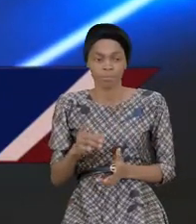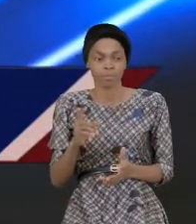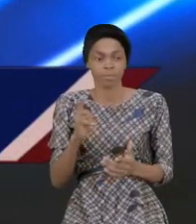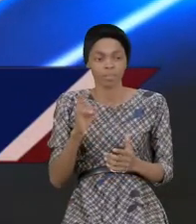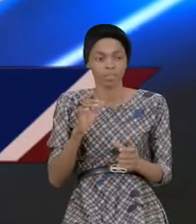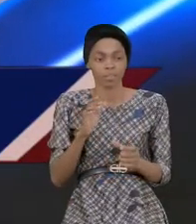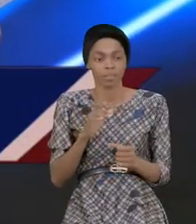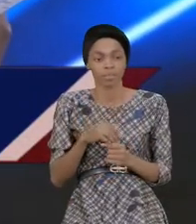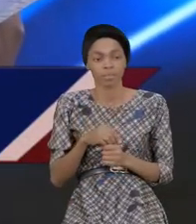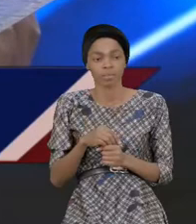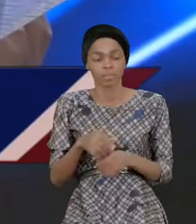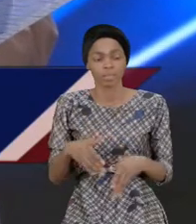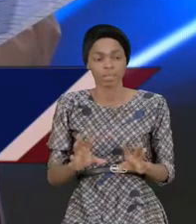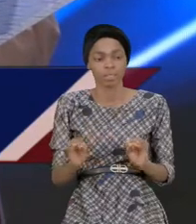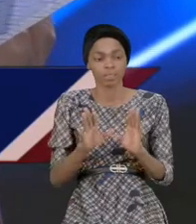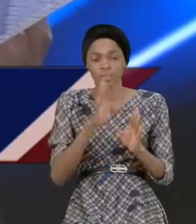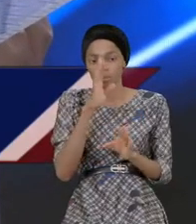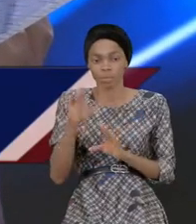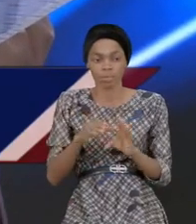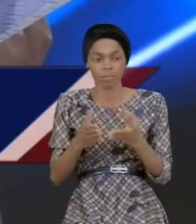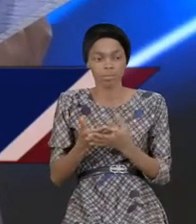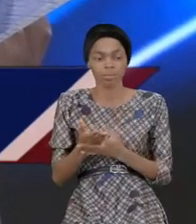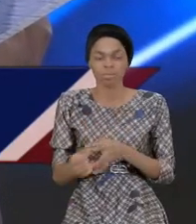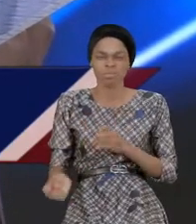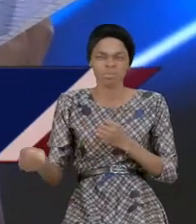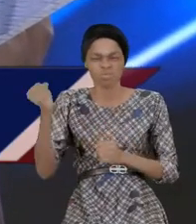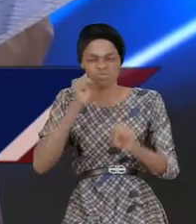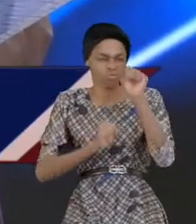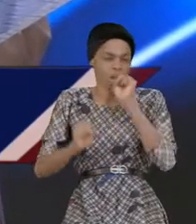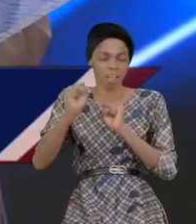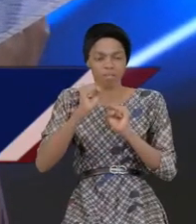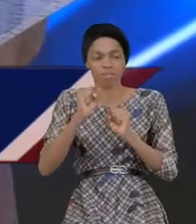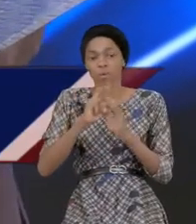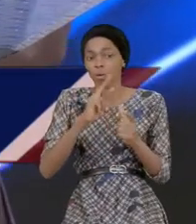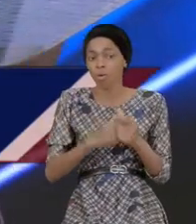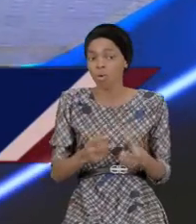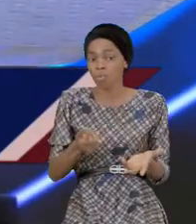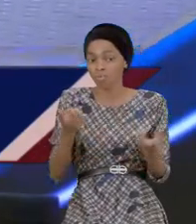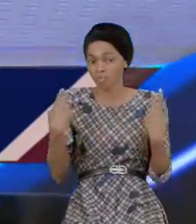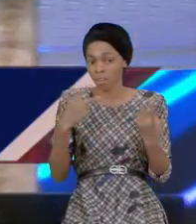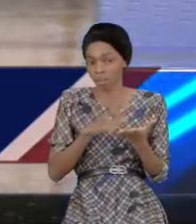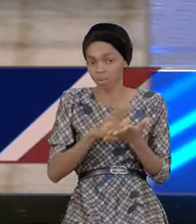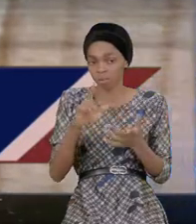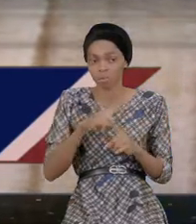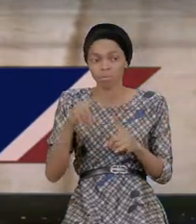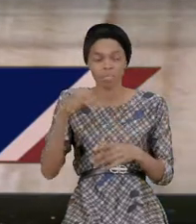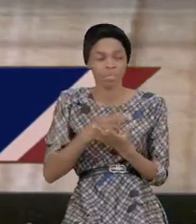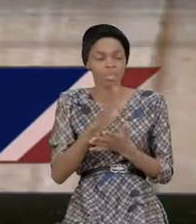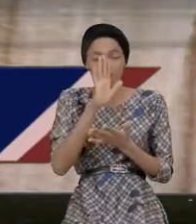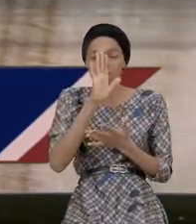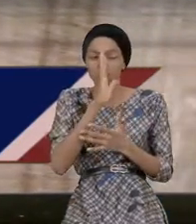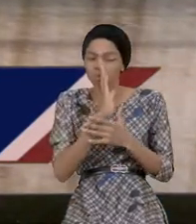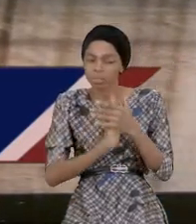nothing be done through strife of vainglory, but in lowliness of